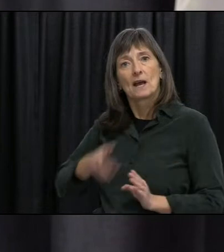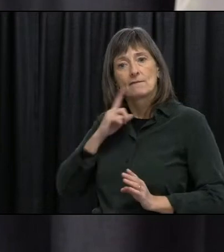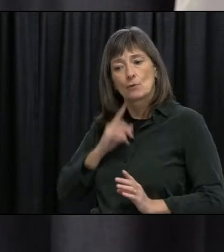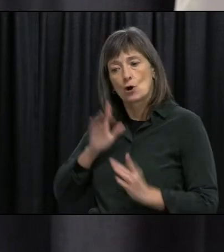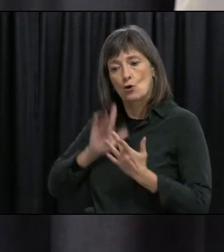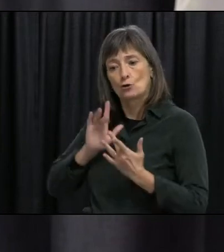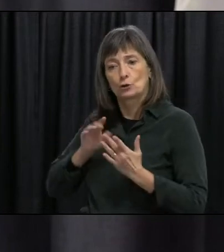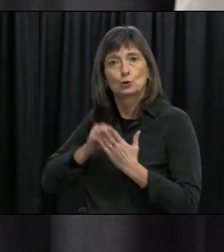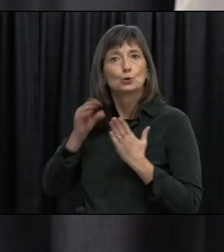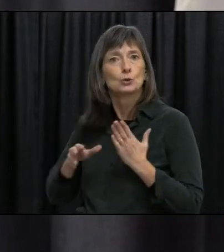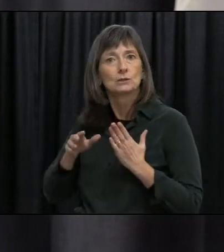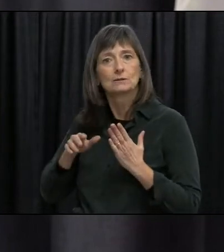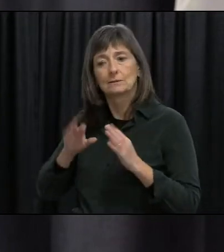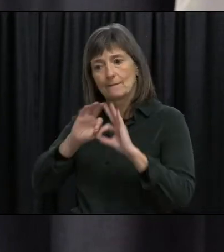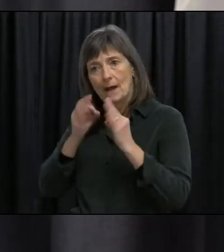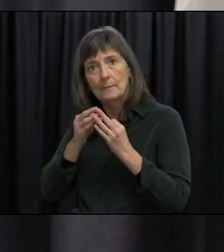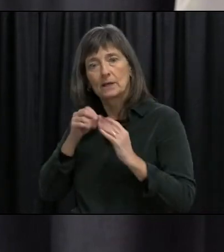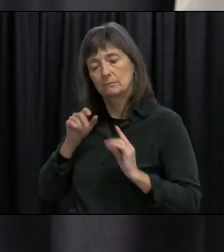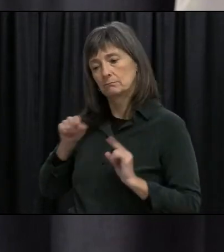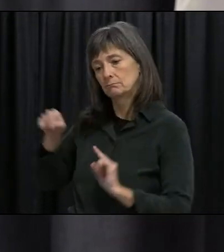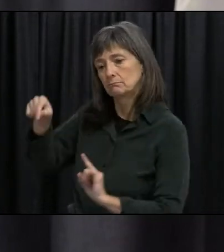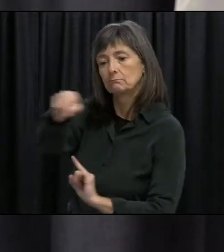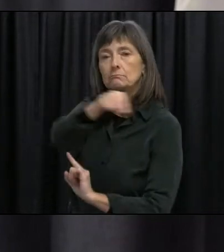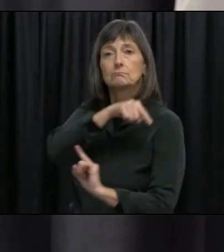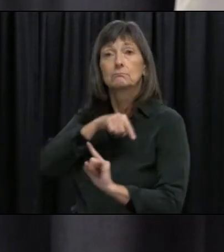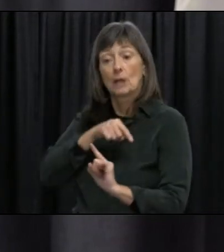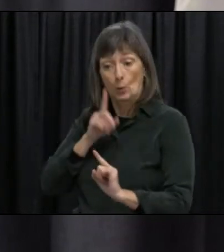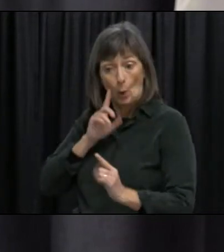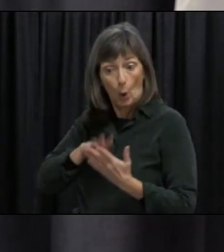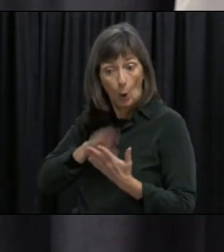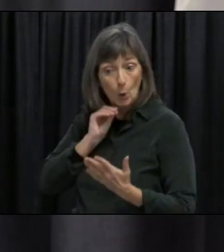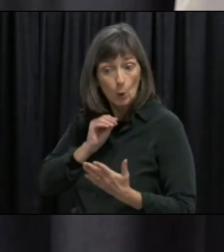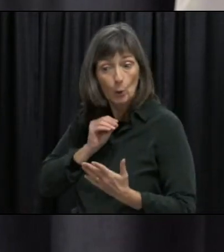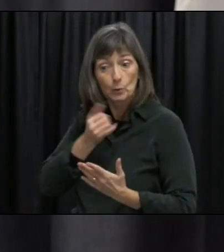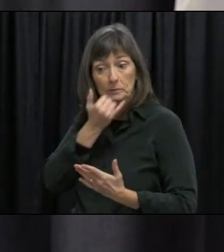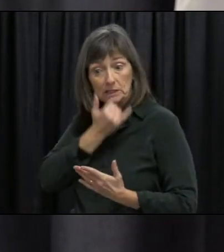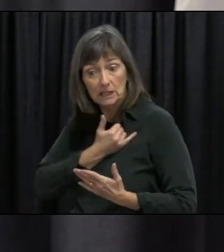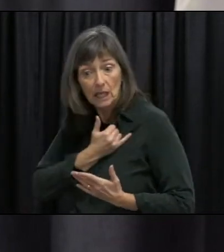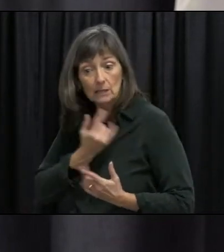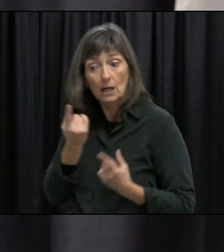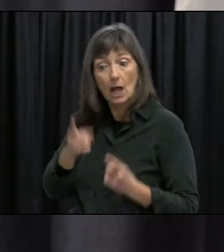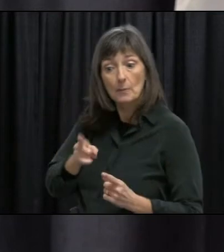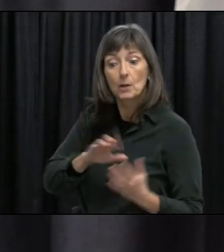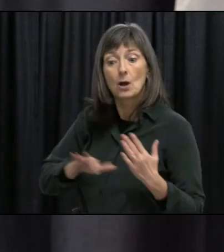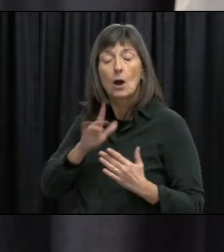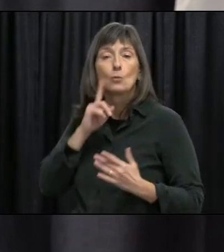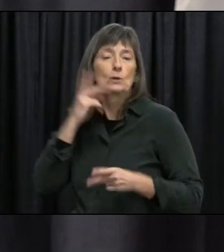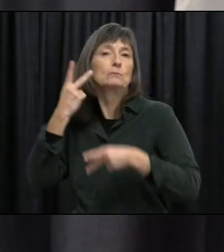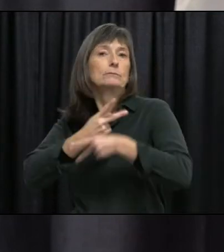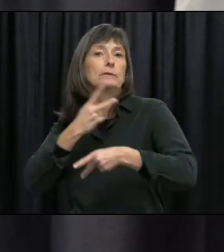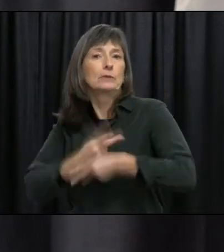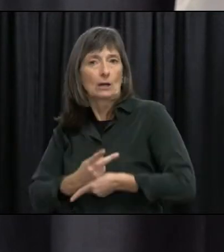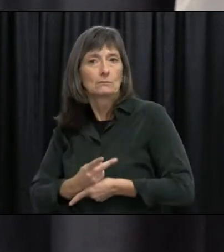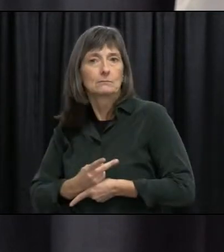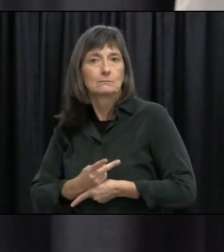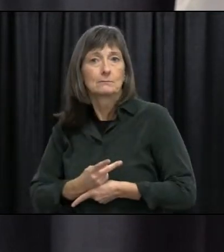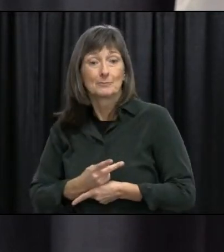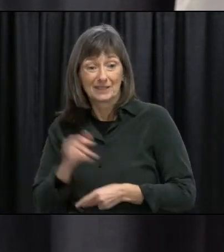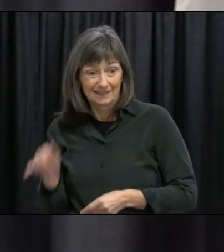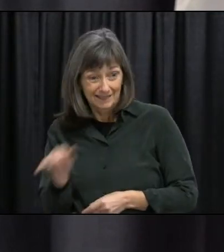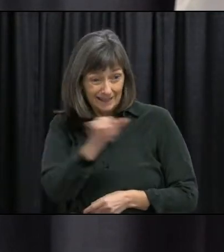use the lessons learned here and extrapolate them should we have to do this in another area, but it may not look exactly the